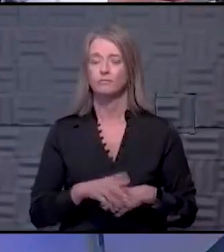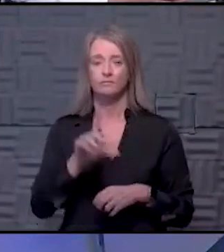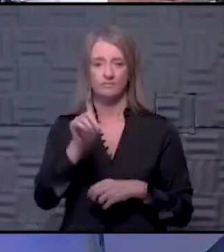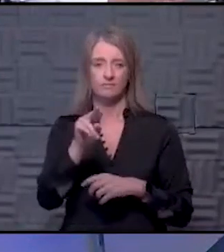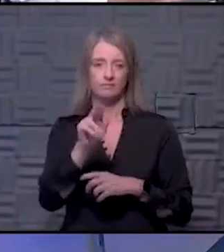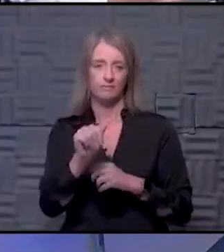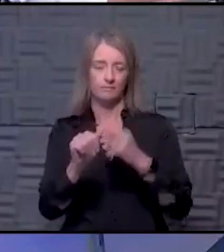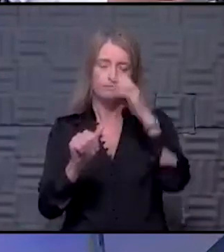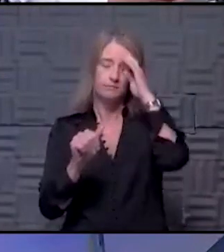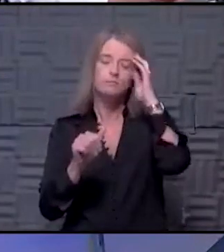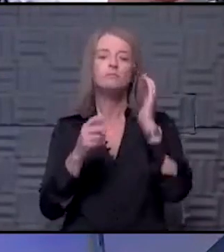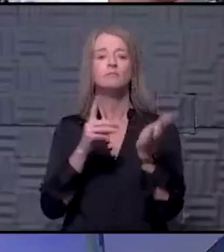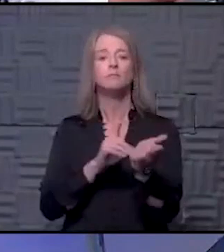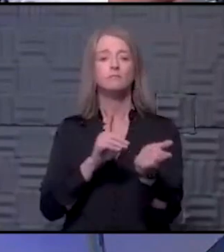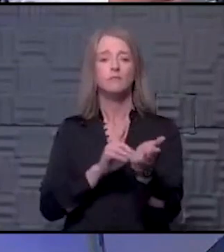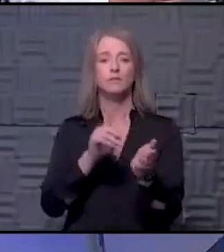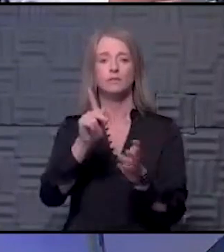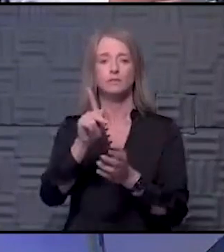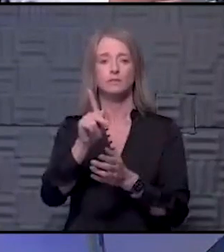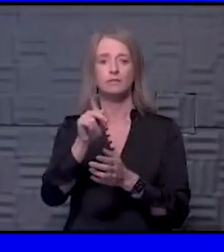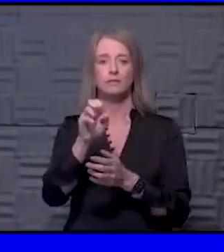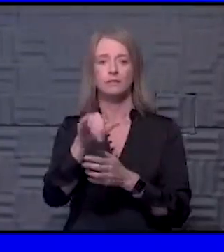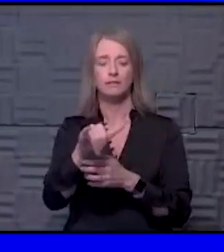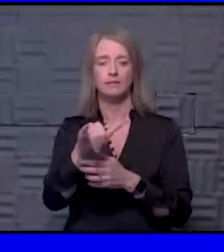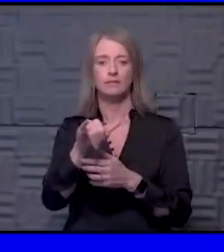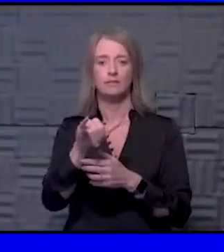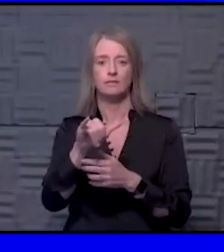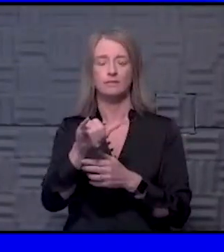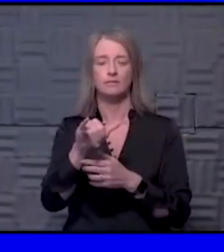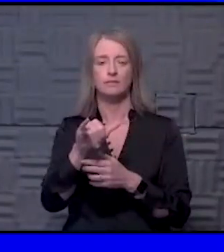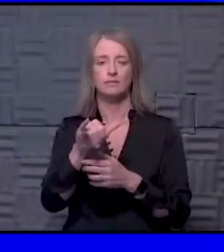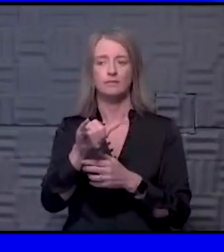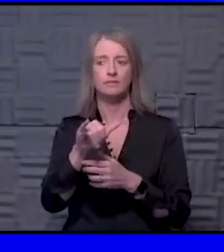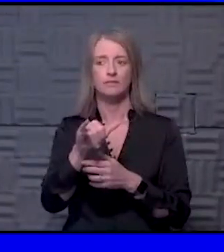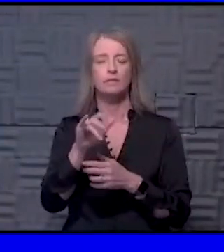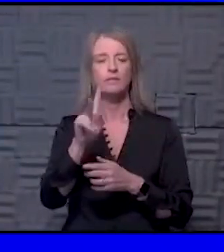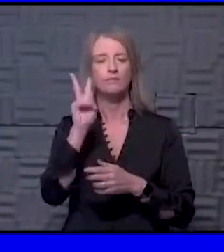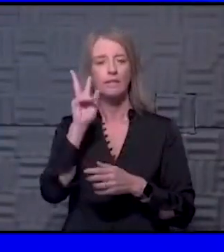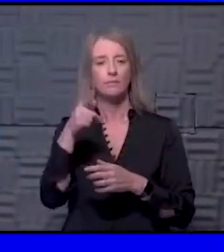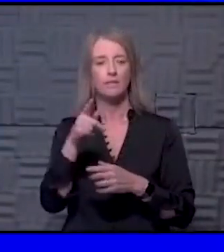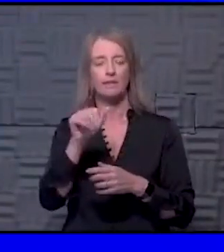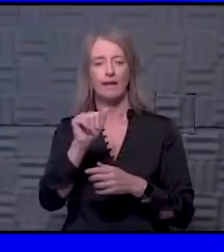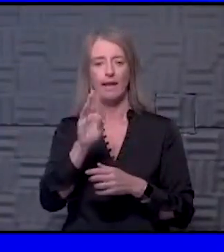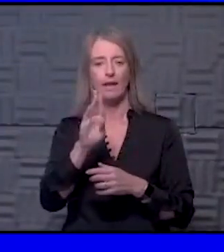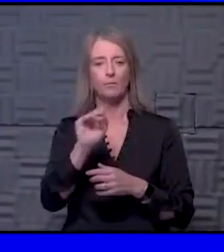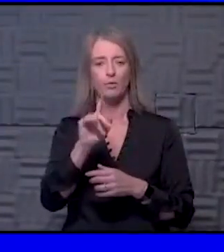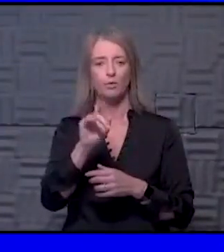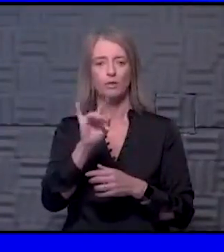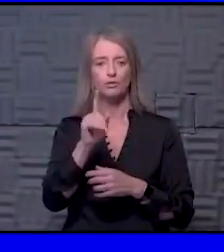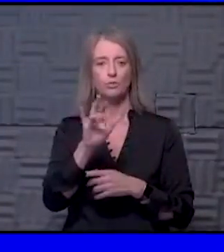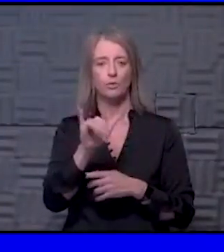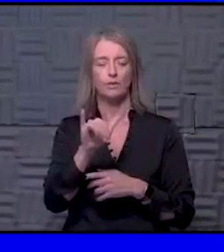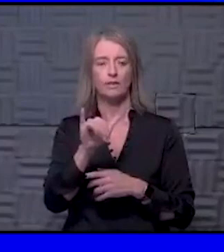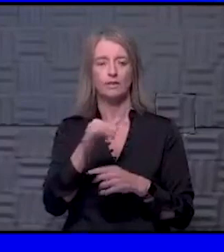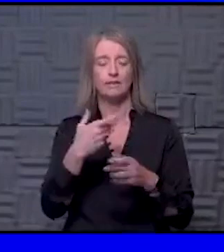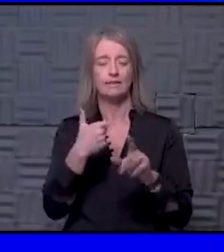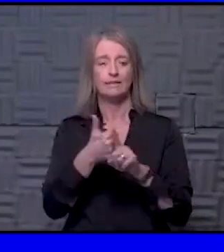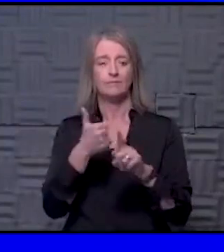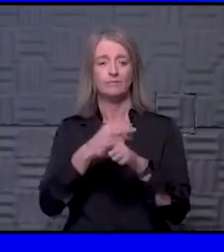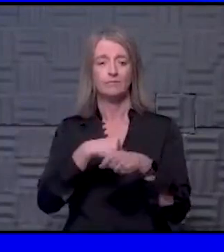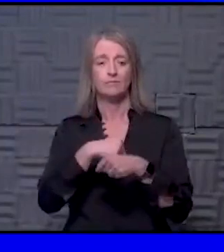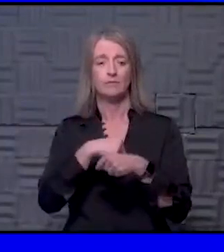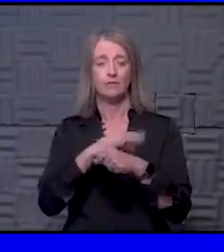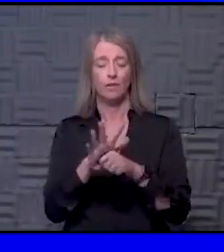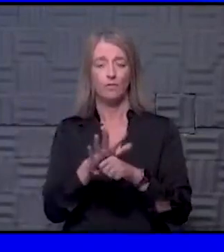We had Dr. Keith Sale on, who was one of our VPs of ambulatory, who helps run the COVID-19 long